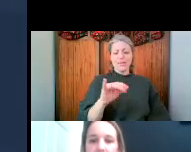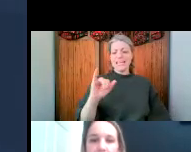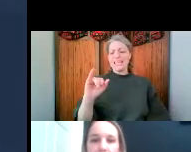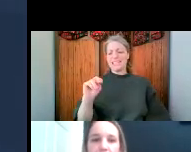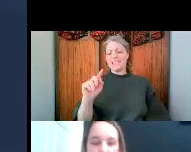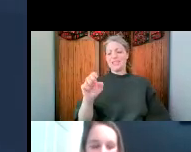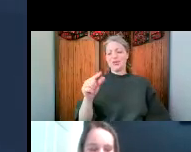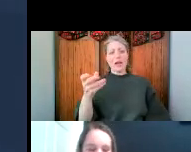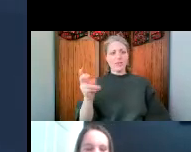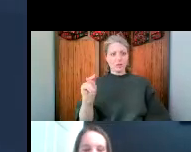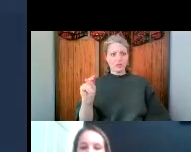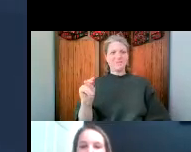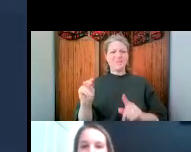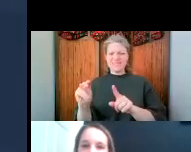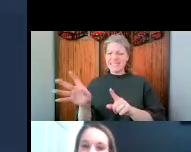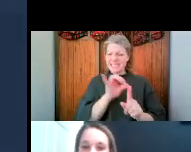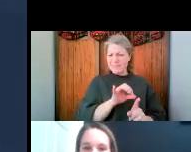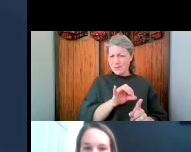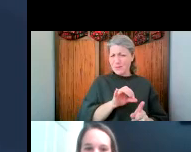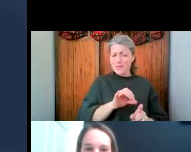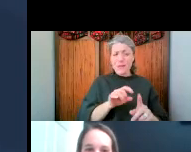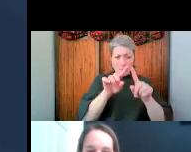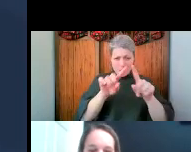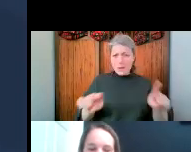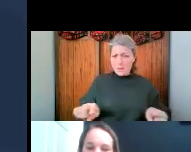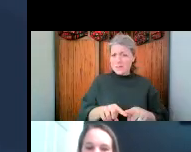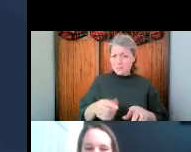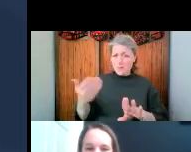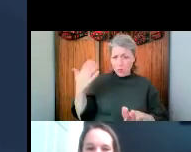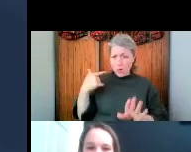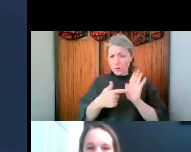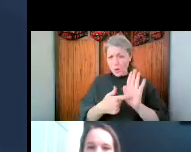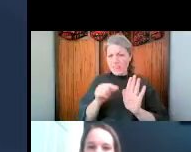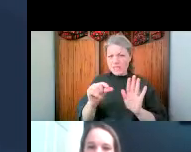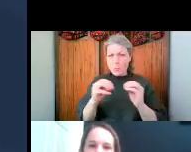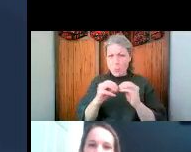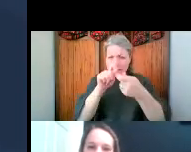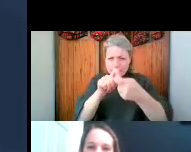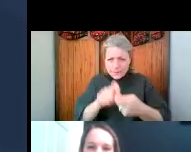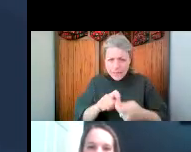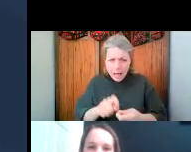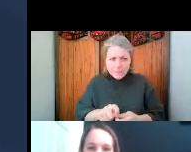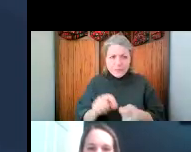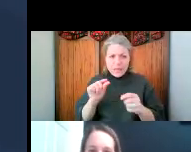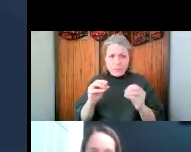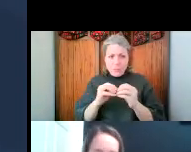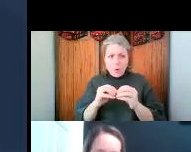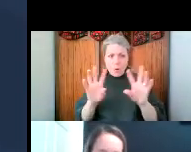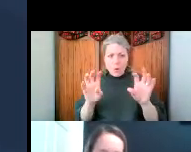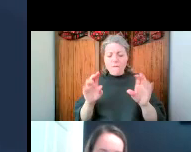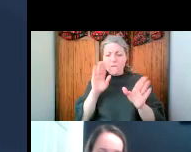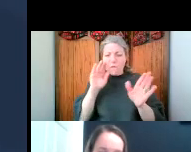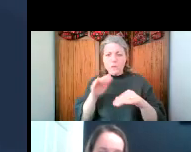back here. Similar to what we saw in the pyramids before, this just breaks it down a little bit more and has a tad bit more of a motor